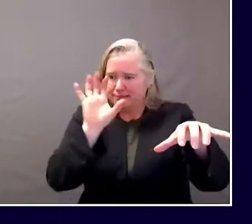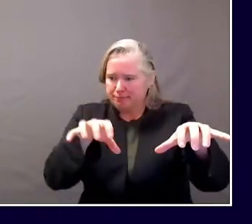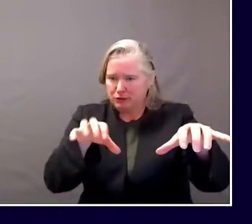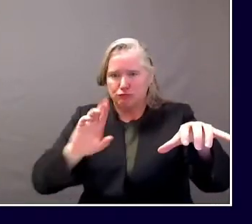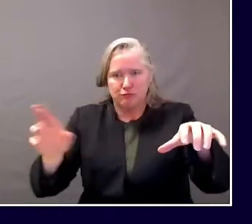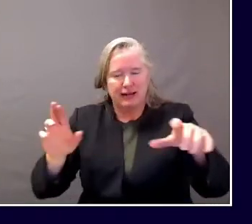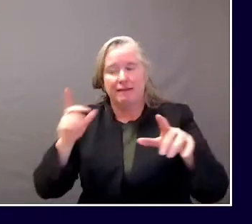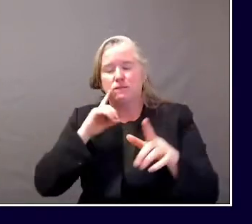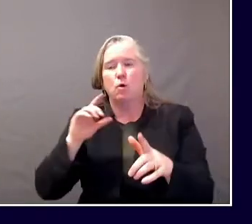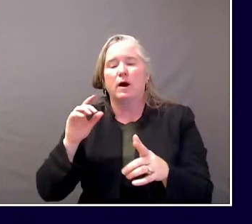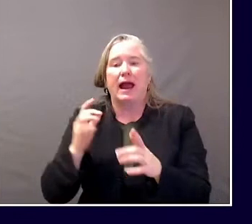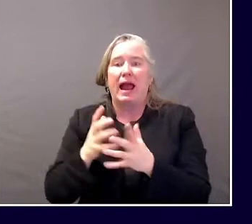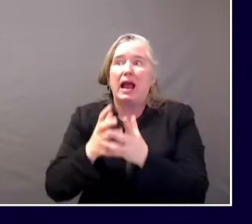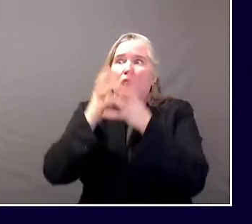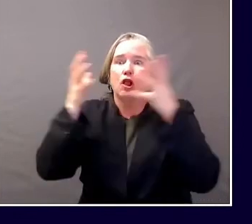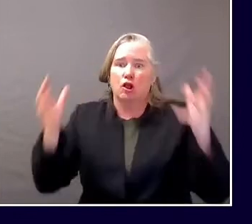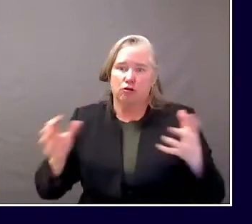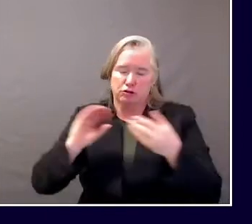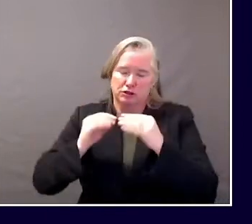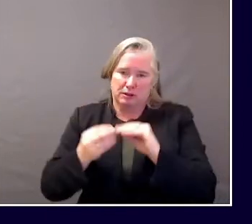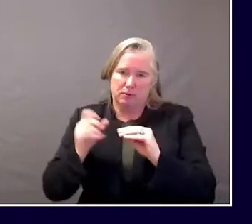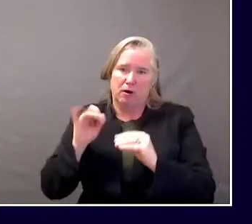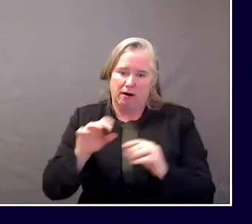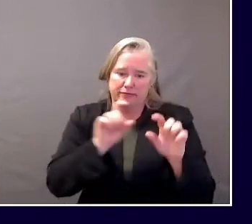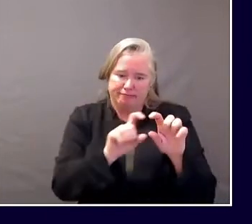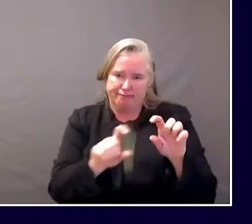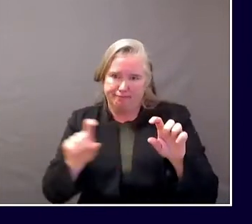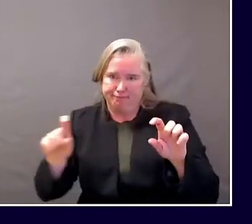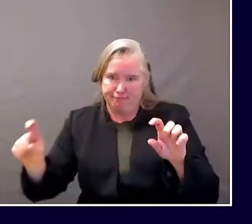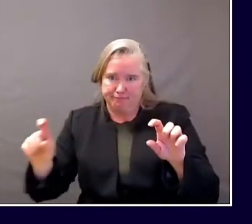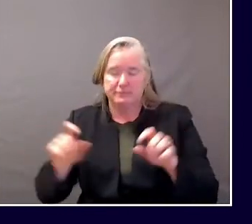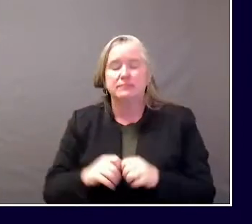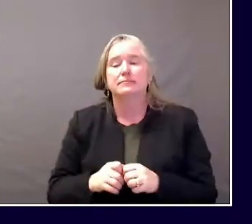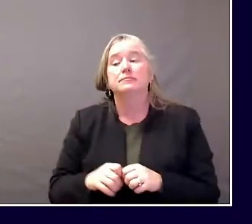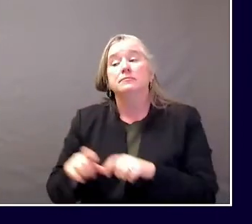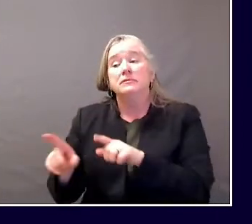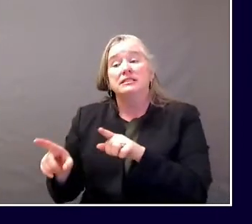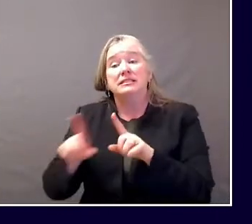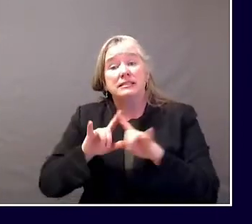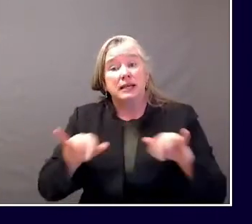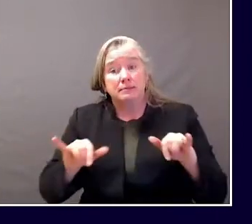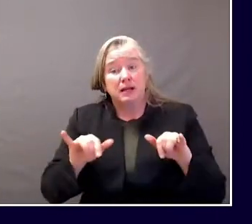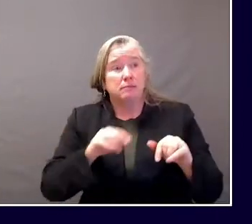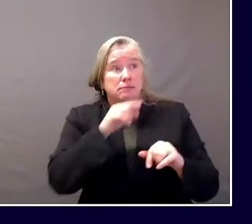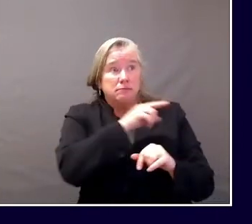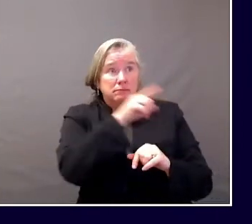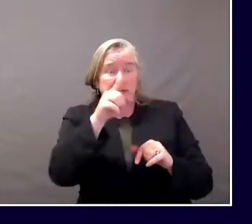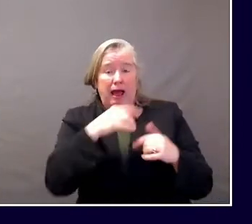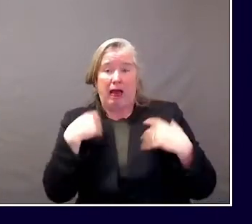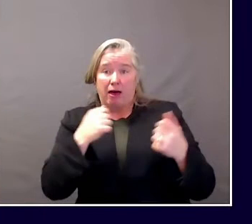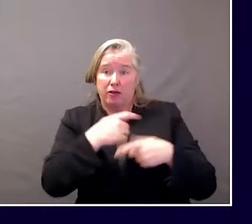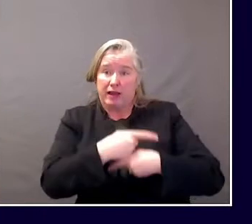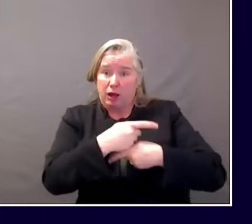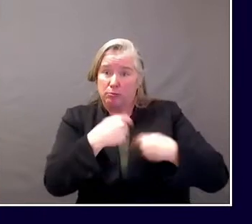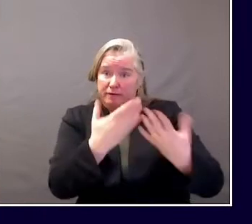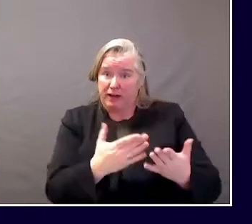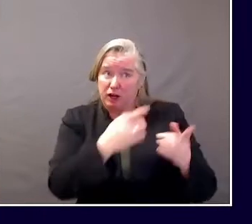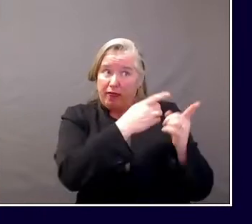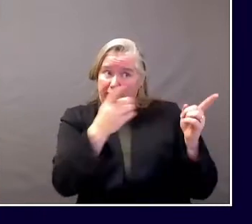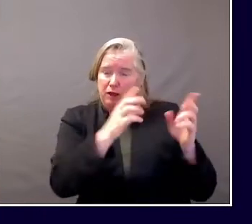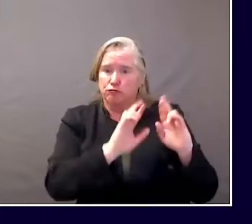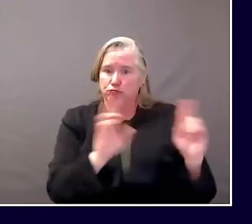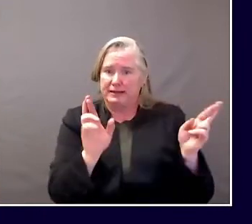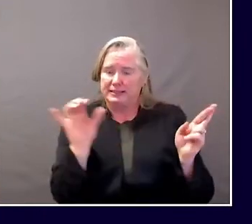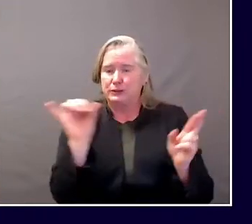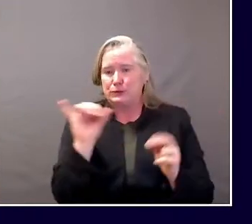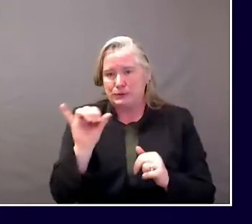high number of doses, as are healthcare providers across the state. But without knowing the specifics